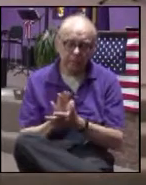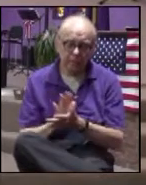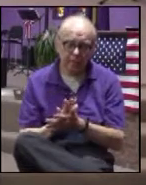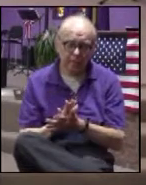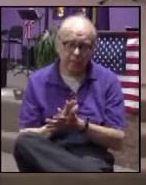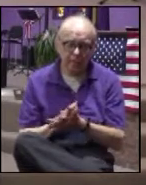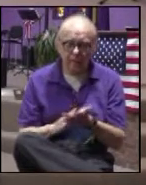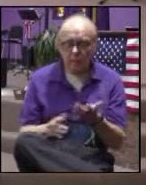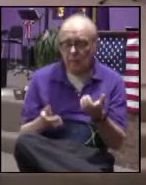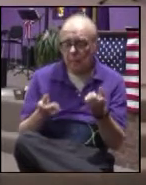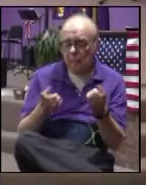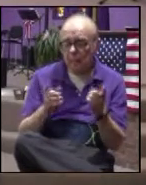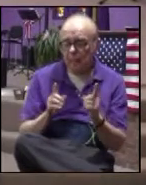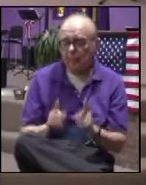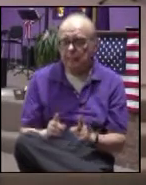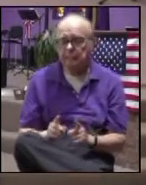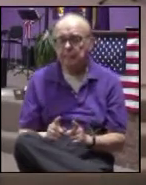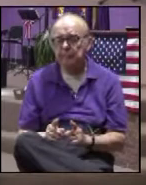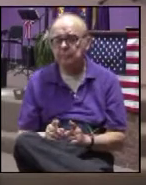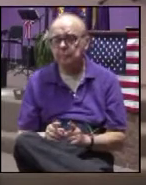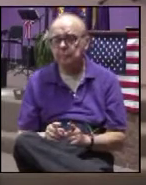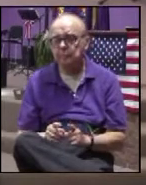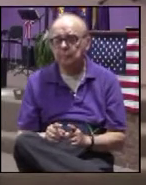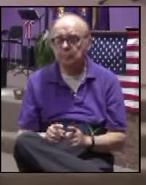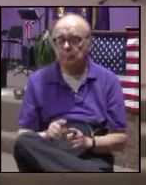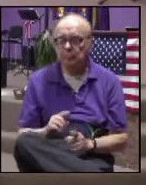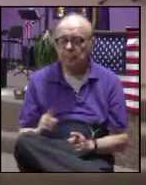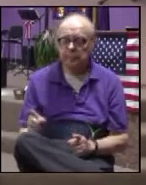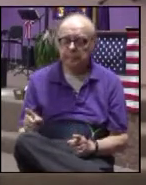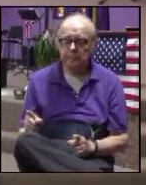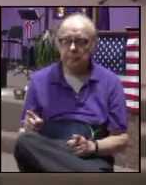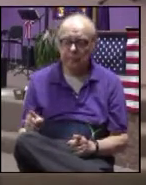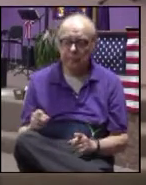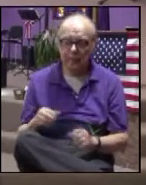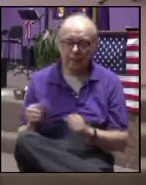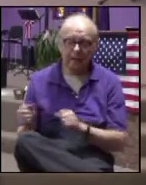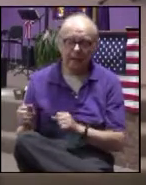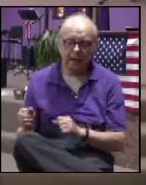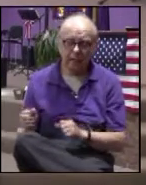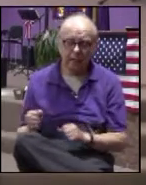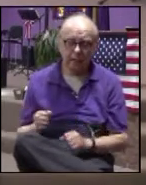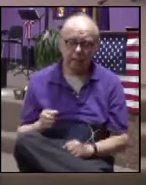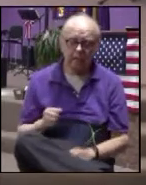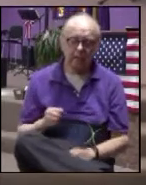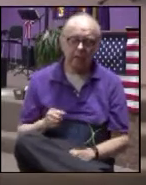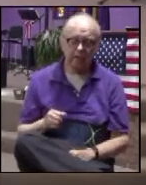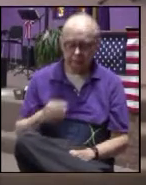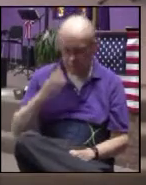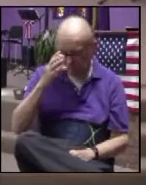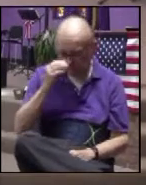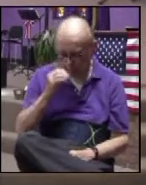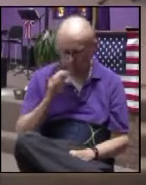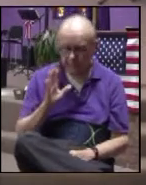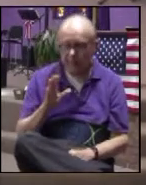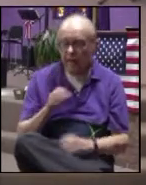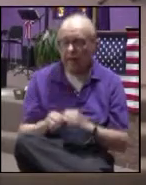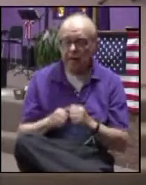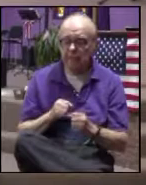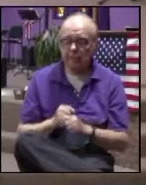what happened was they would take these 5-year-old little boys, and this was the